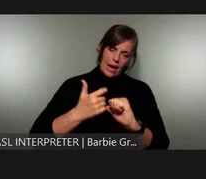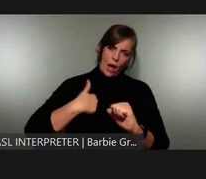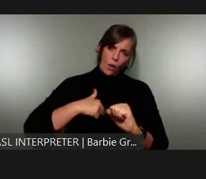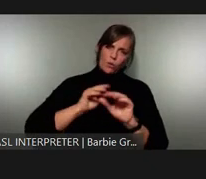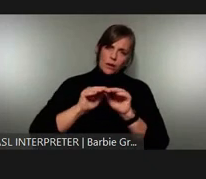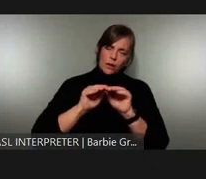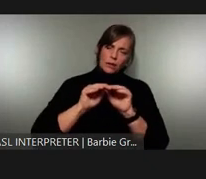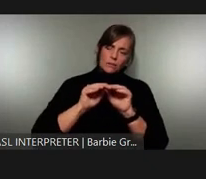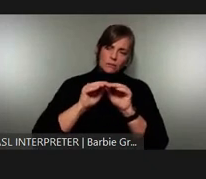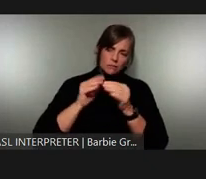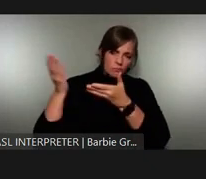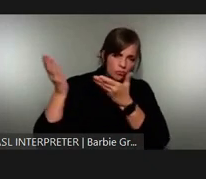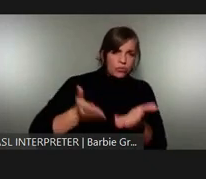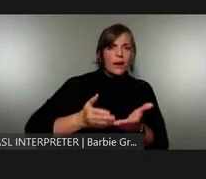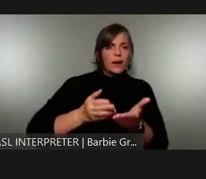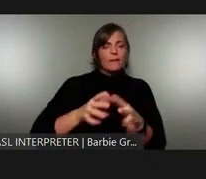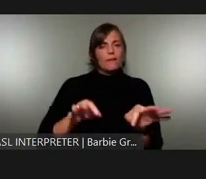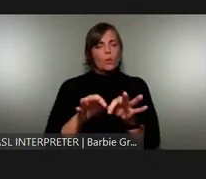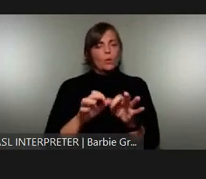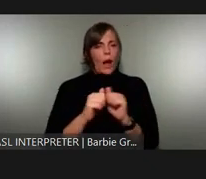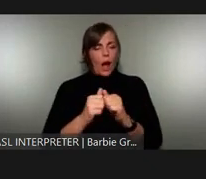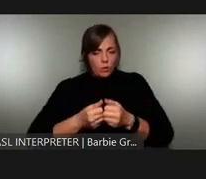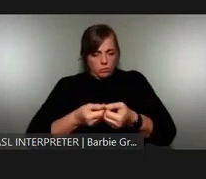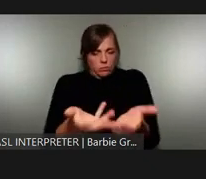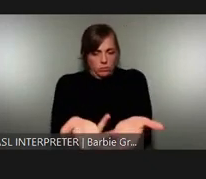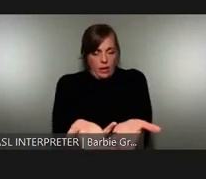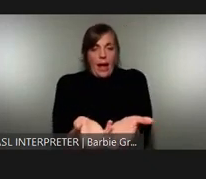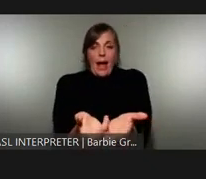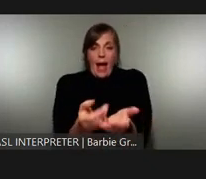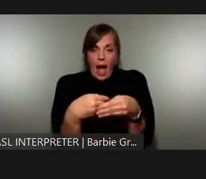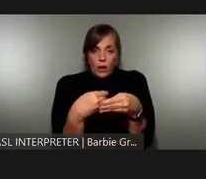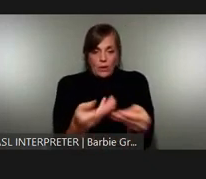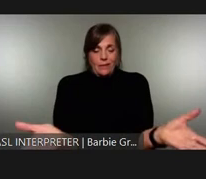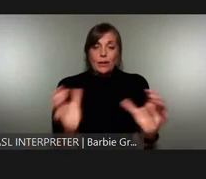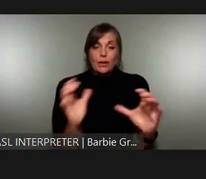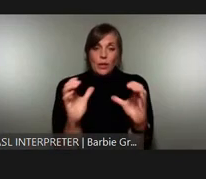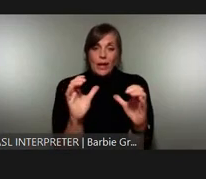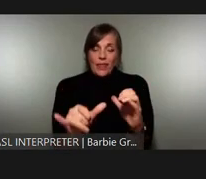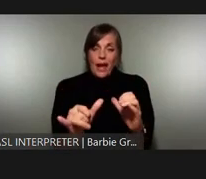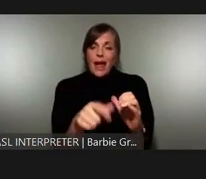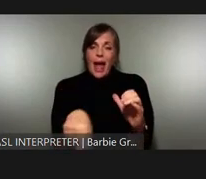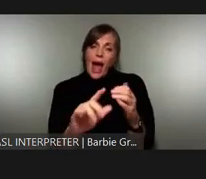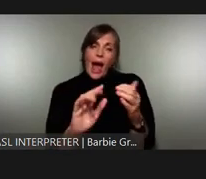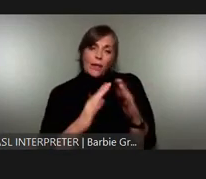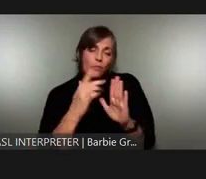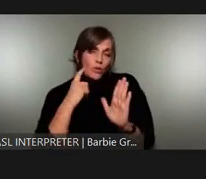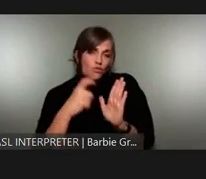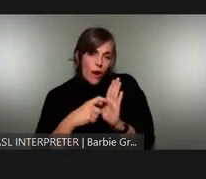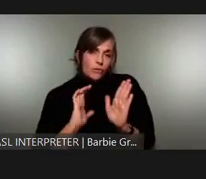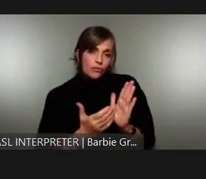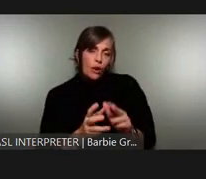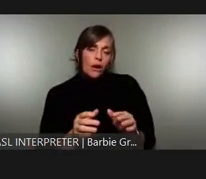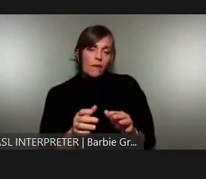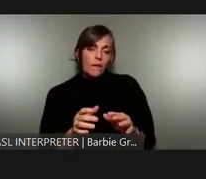how it brings value and the community recognizes that value. You put the two of those together, the